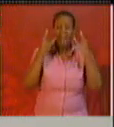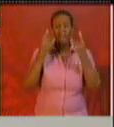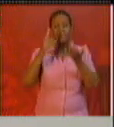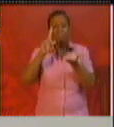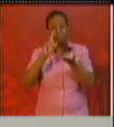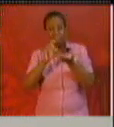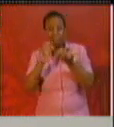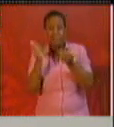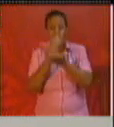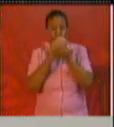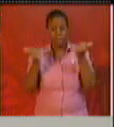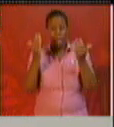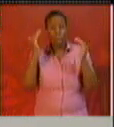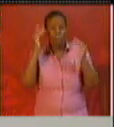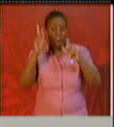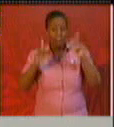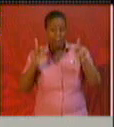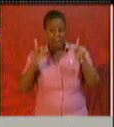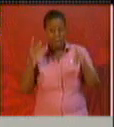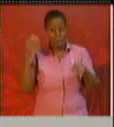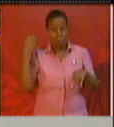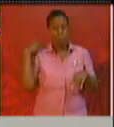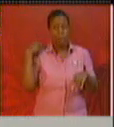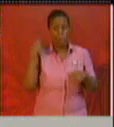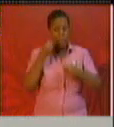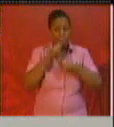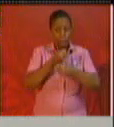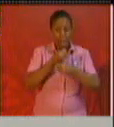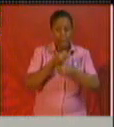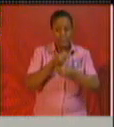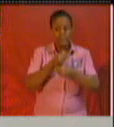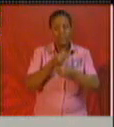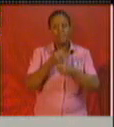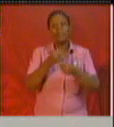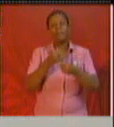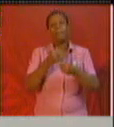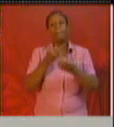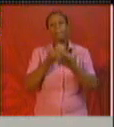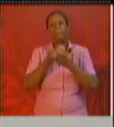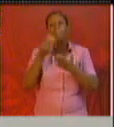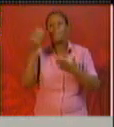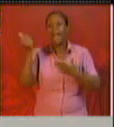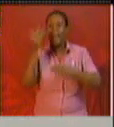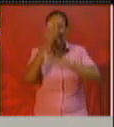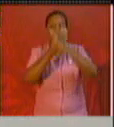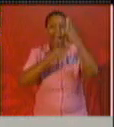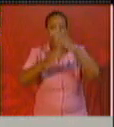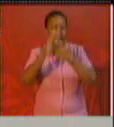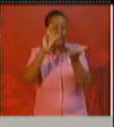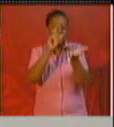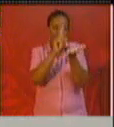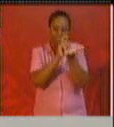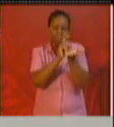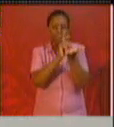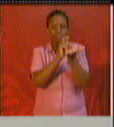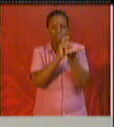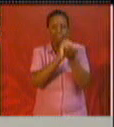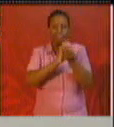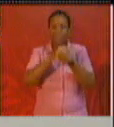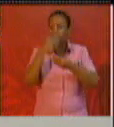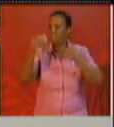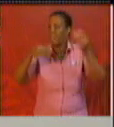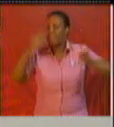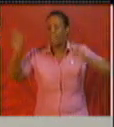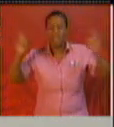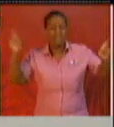to the individuals participating. We are hoping that we don't see an increase in transmission as a result